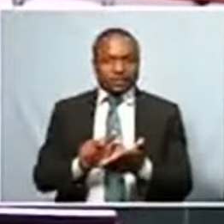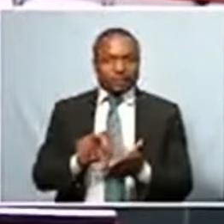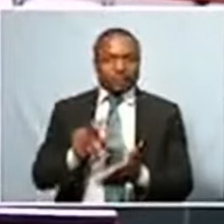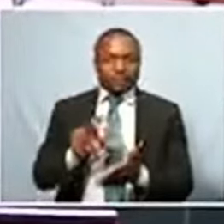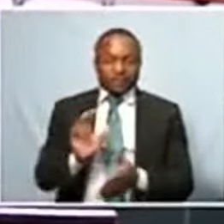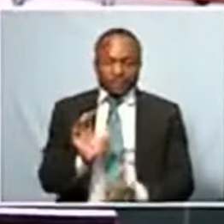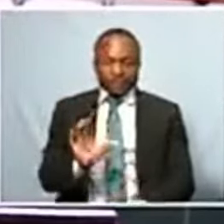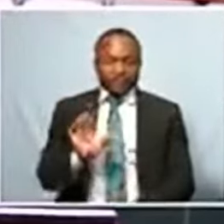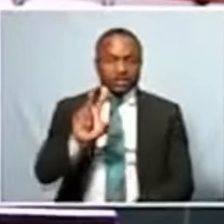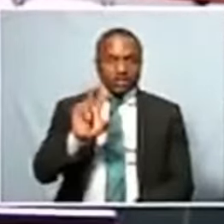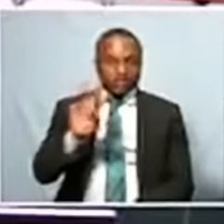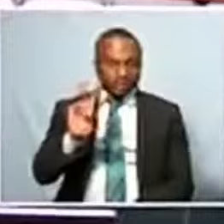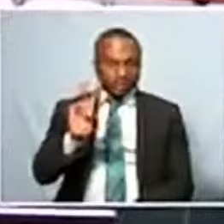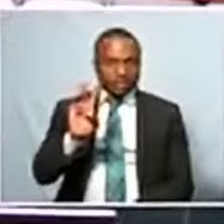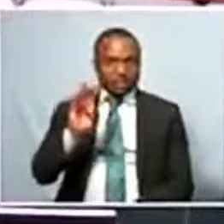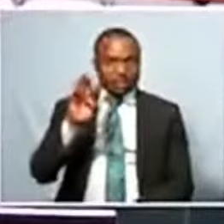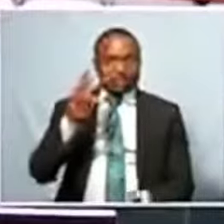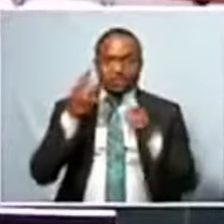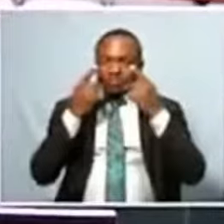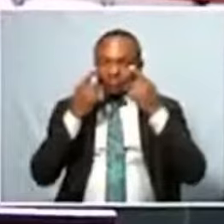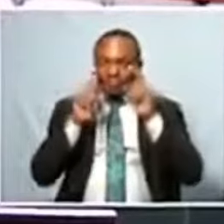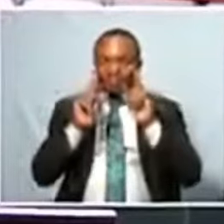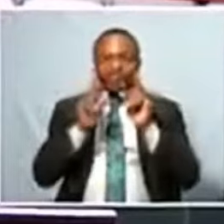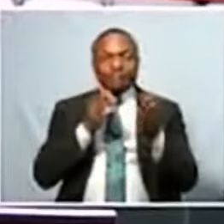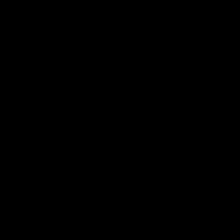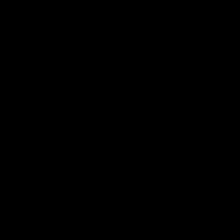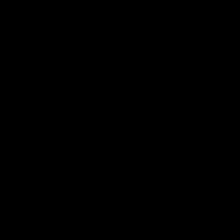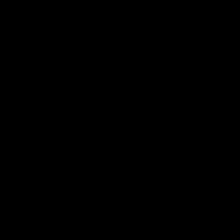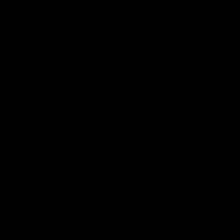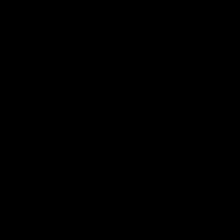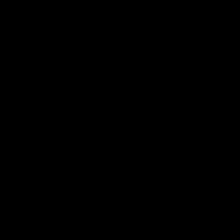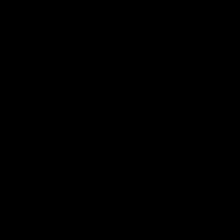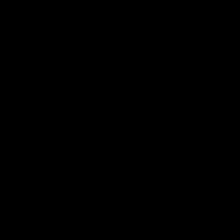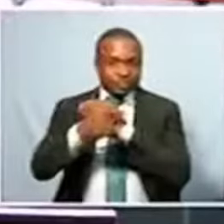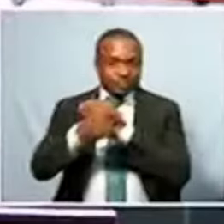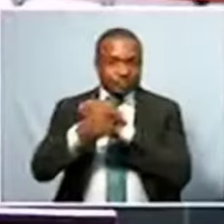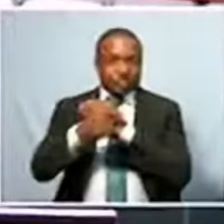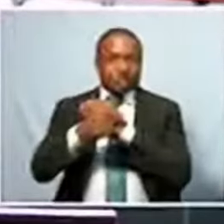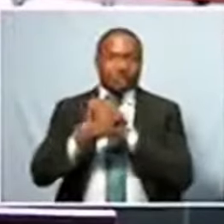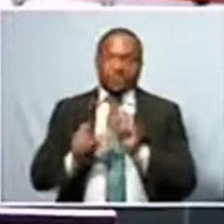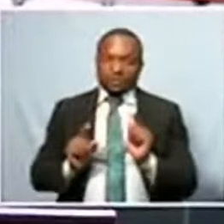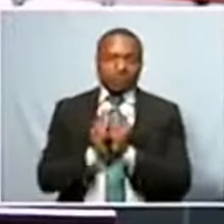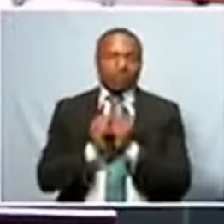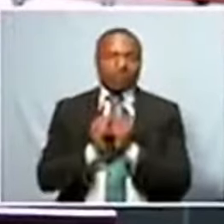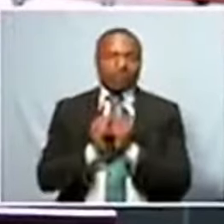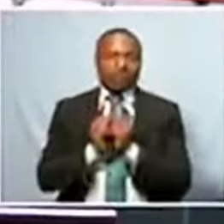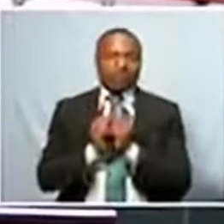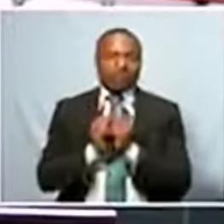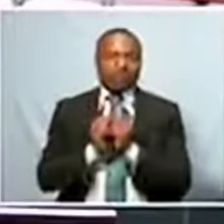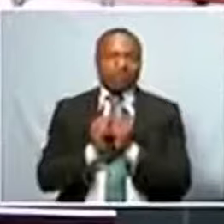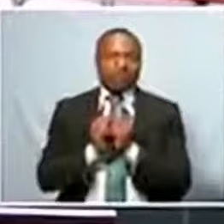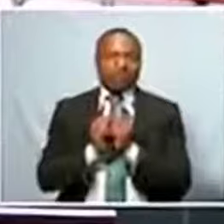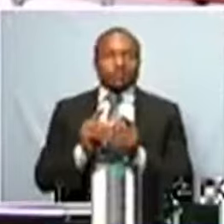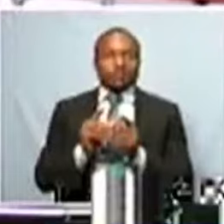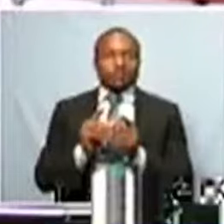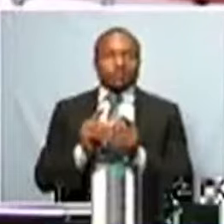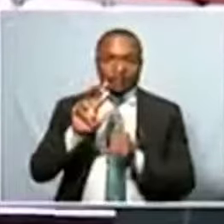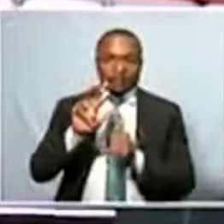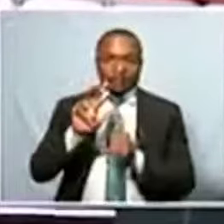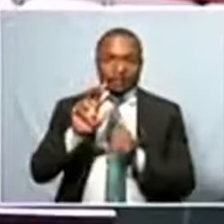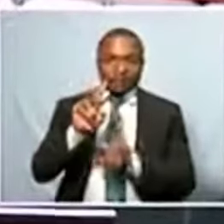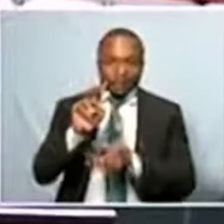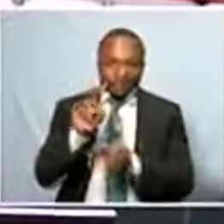Head 27, Public Service Management Division, to meet the expenditure of